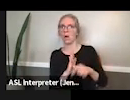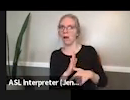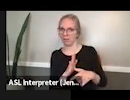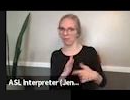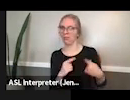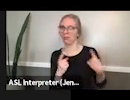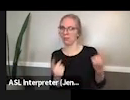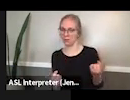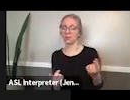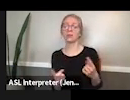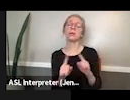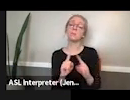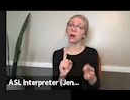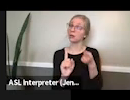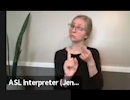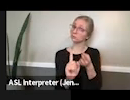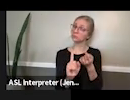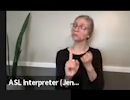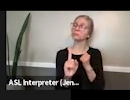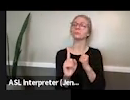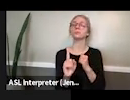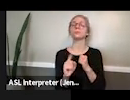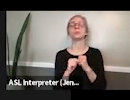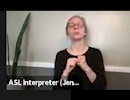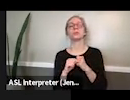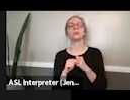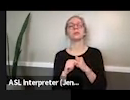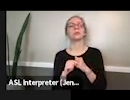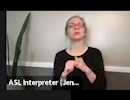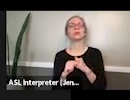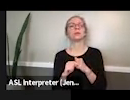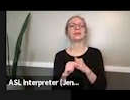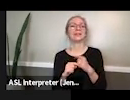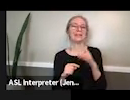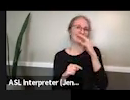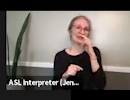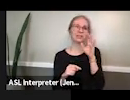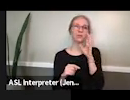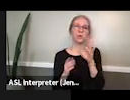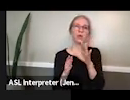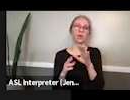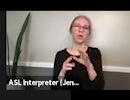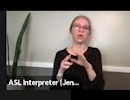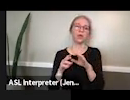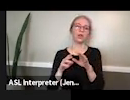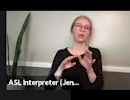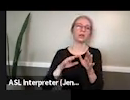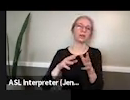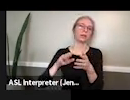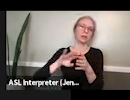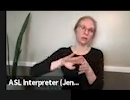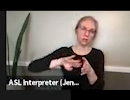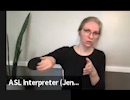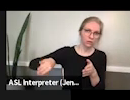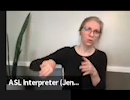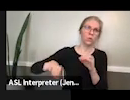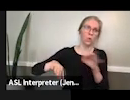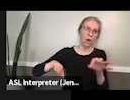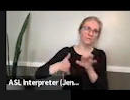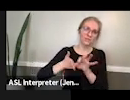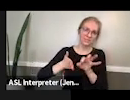But I do want to point out, so kids cycle off of the census as well. So we're losing kids every year